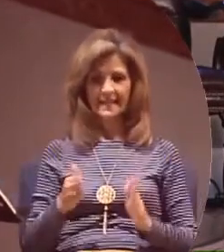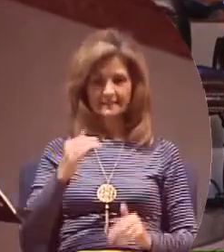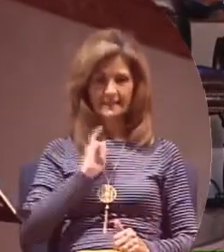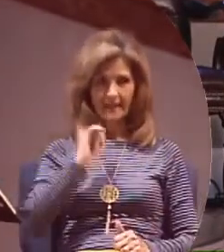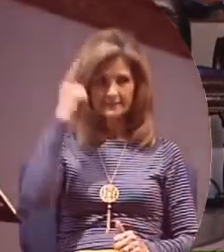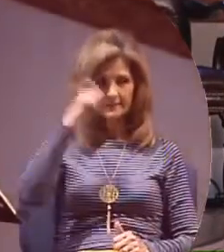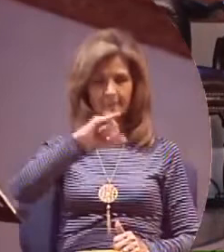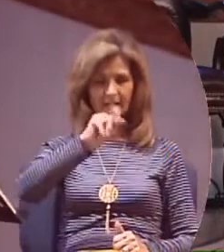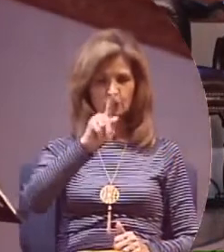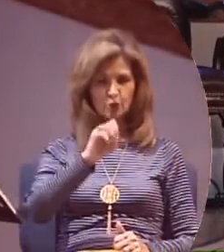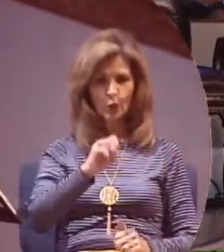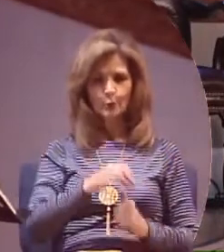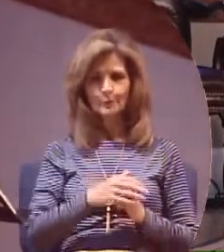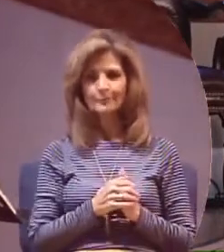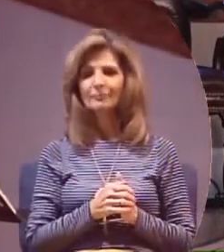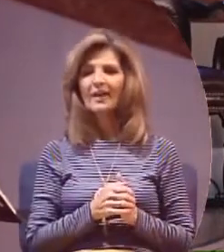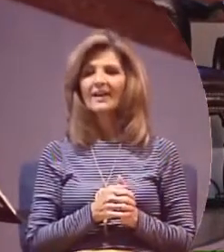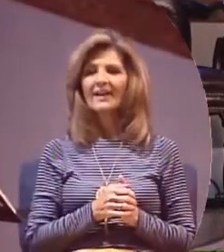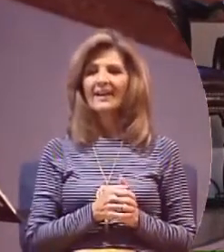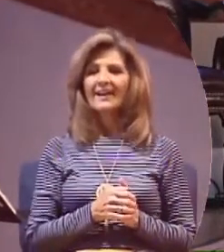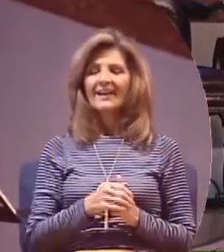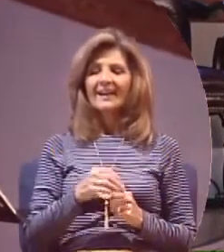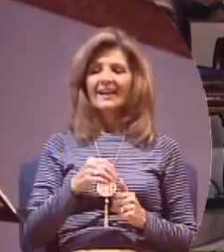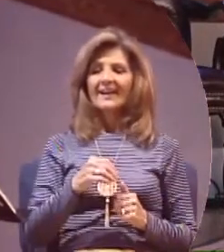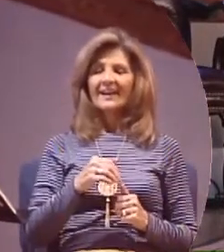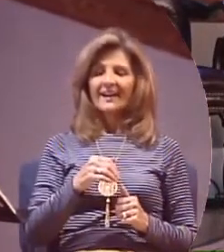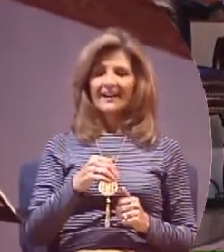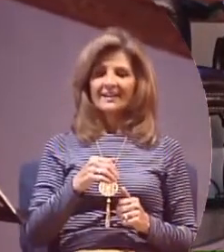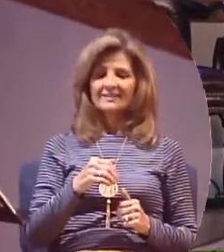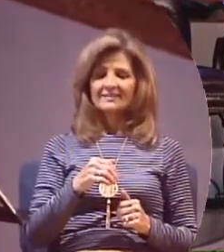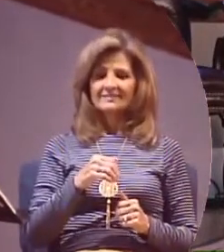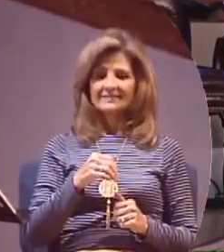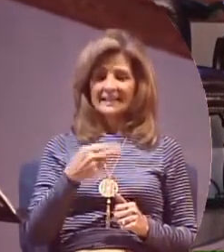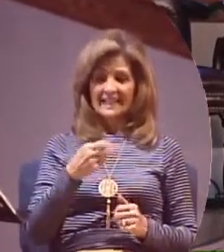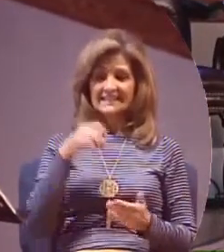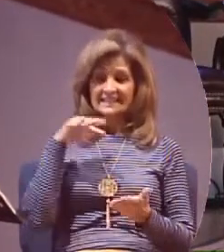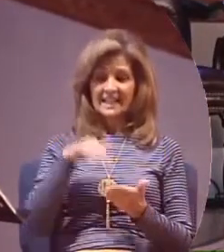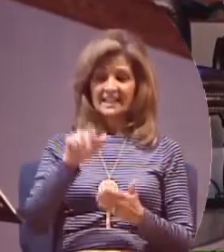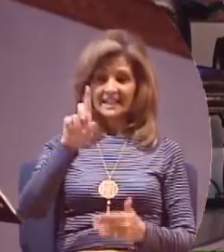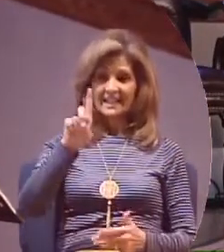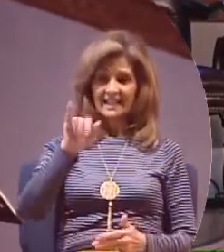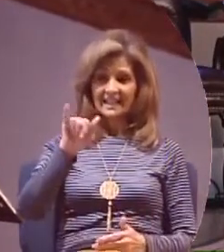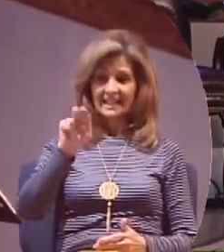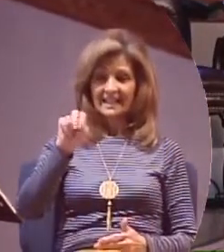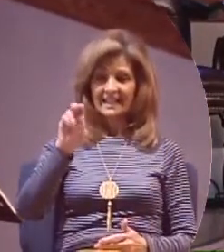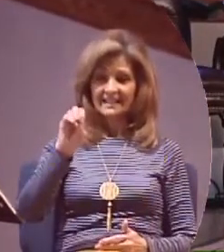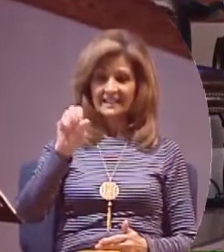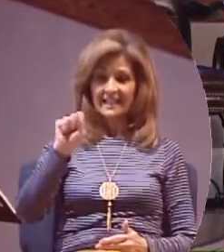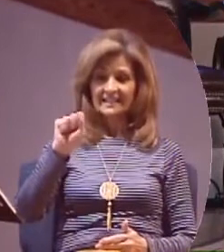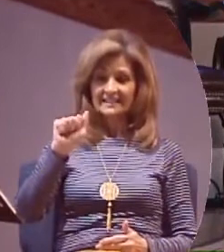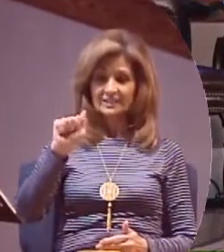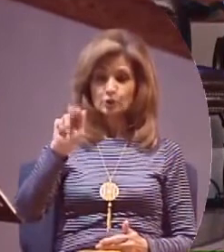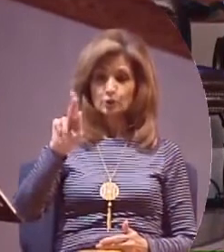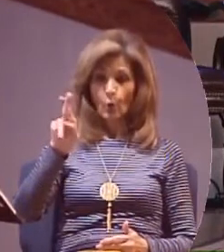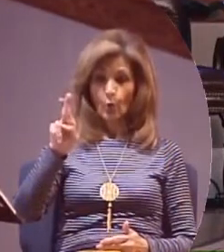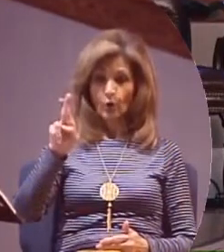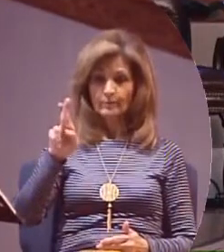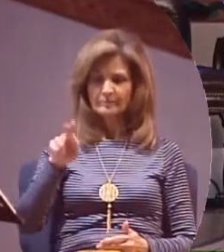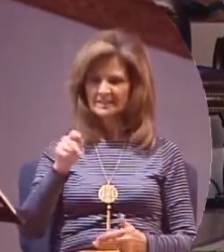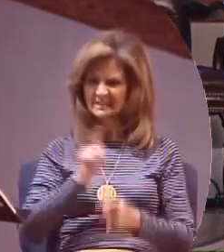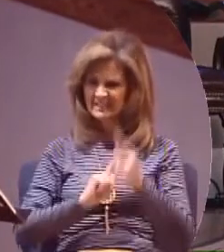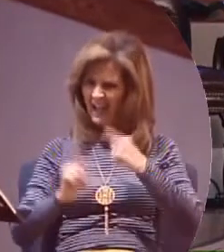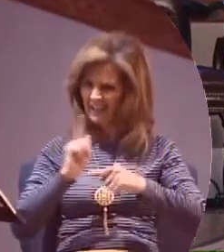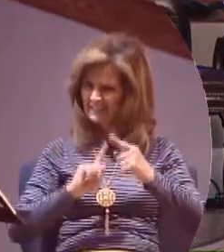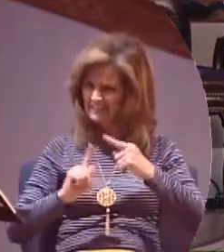in dinosaurs. I don't know what you think about dinosaurs. I don't know. Somebody said, asked me one time if Noah had them on the ark. I said, I don't care as long as we don't got them in the